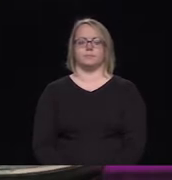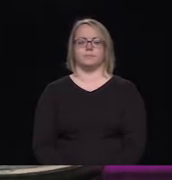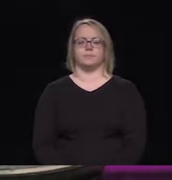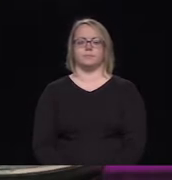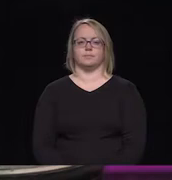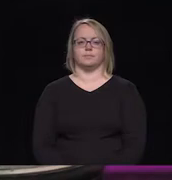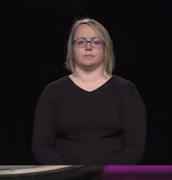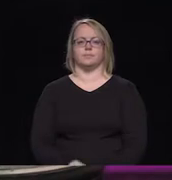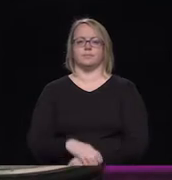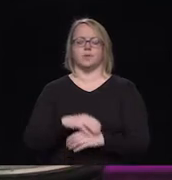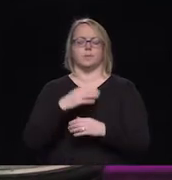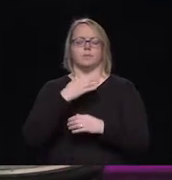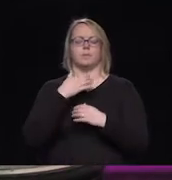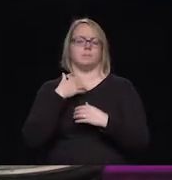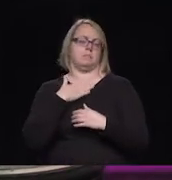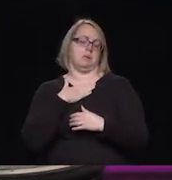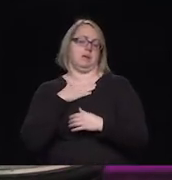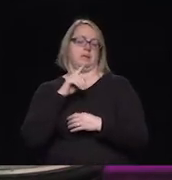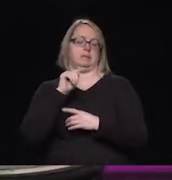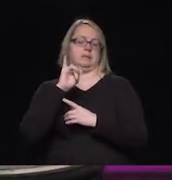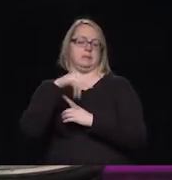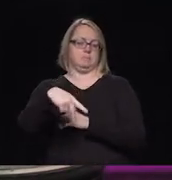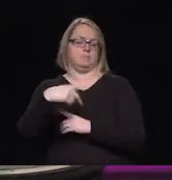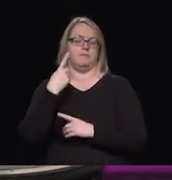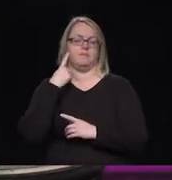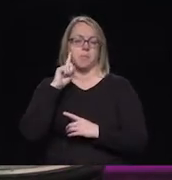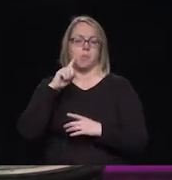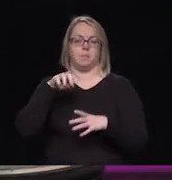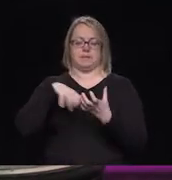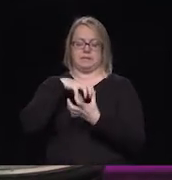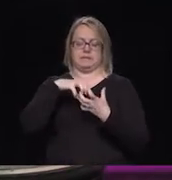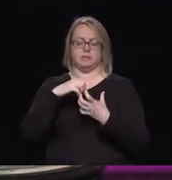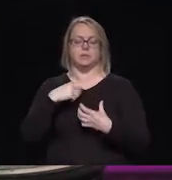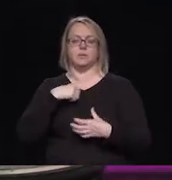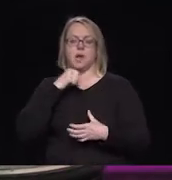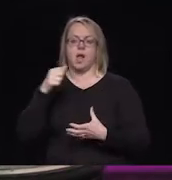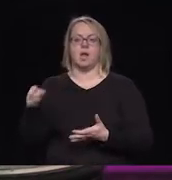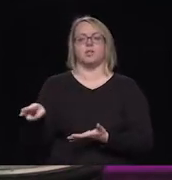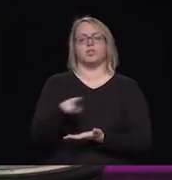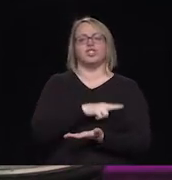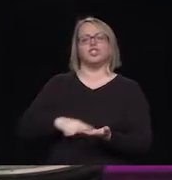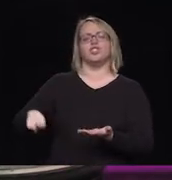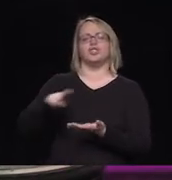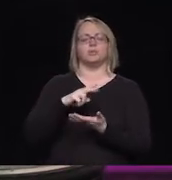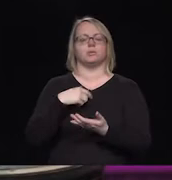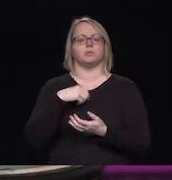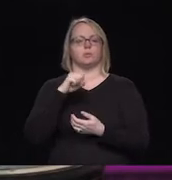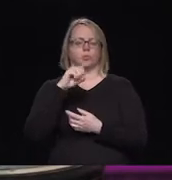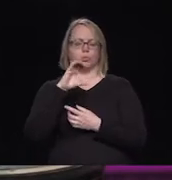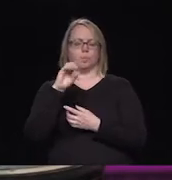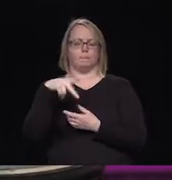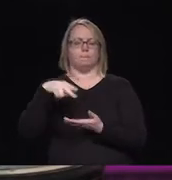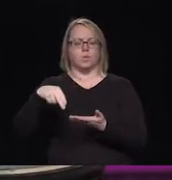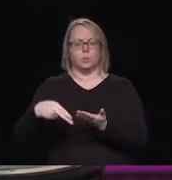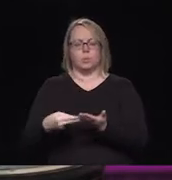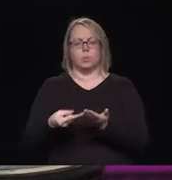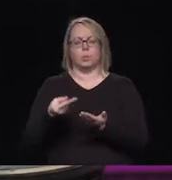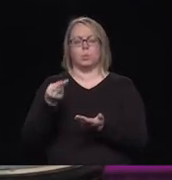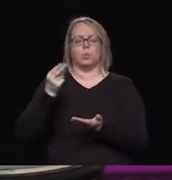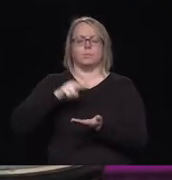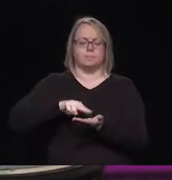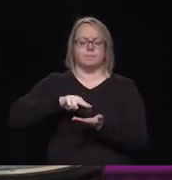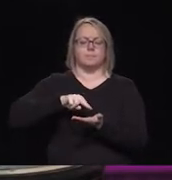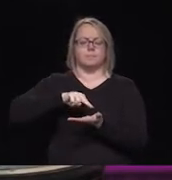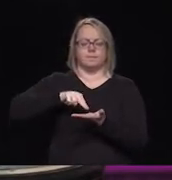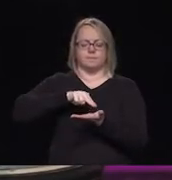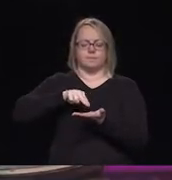It gets bigger and bigger and I start to touch the other color. Keep it small. It also keeps it moist. If you spread the